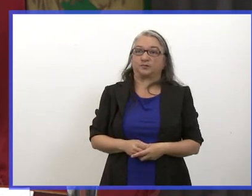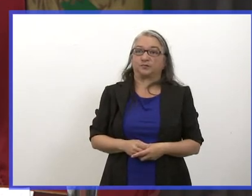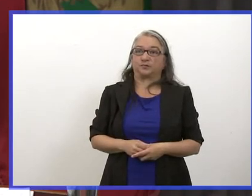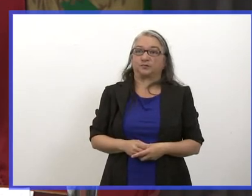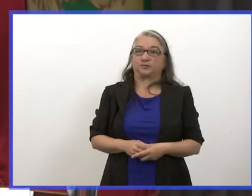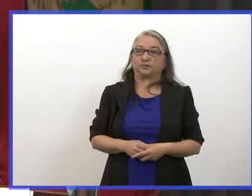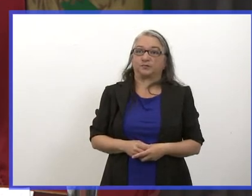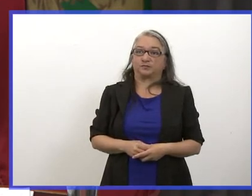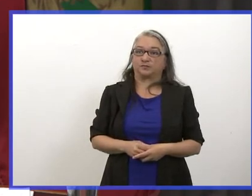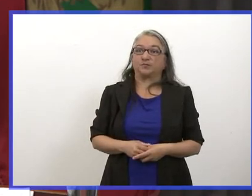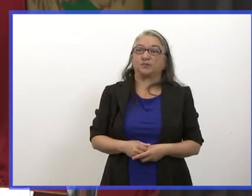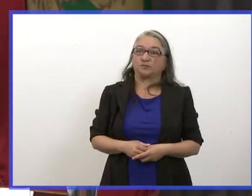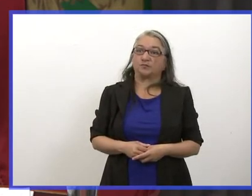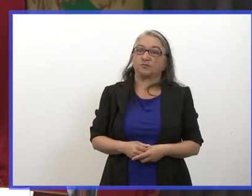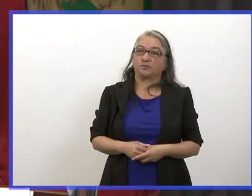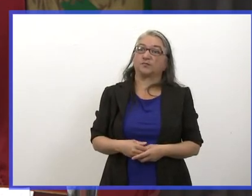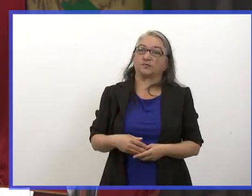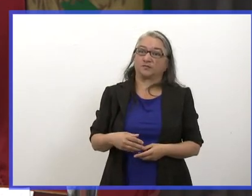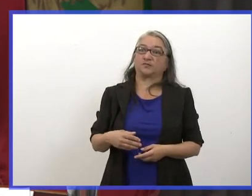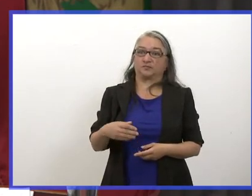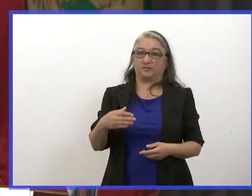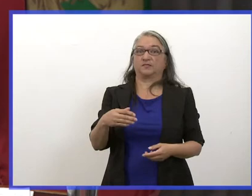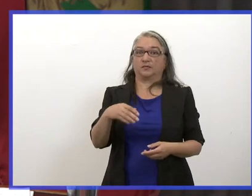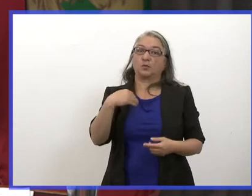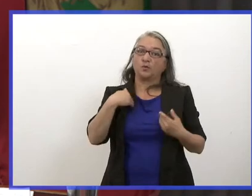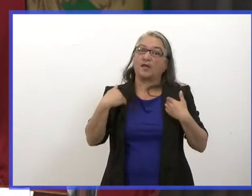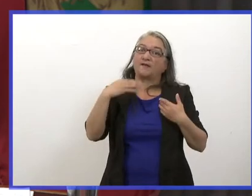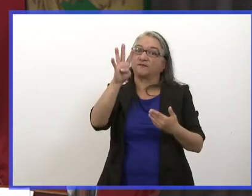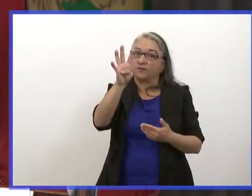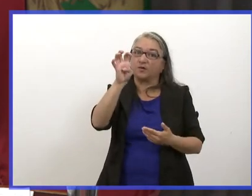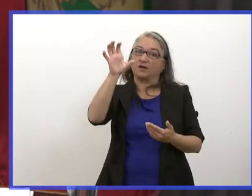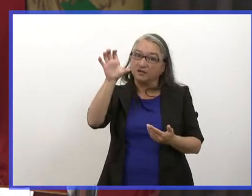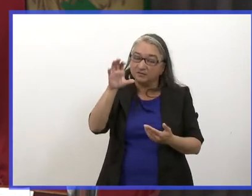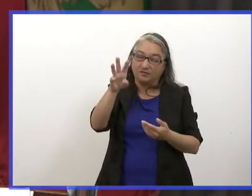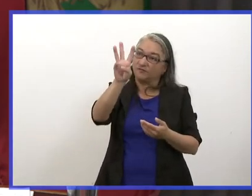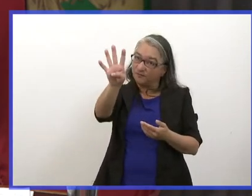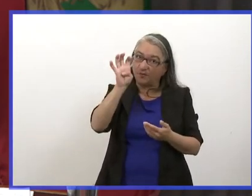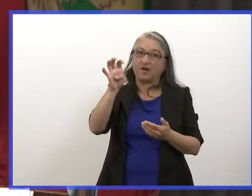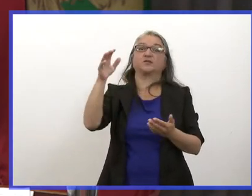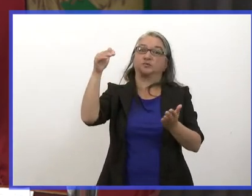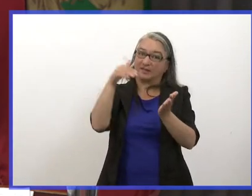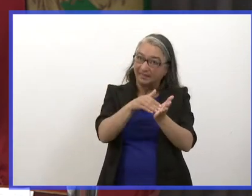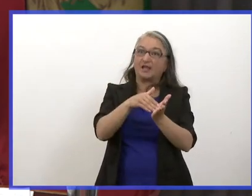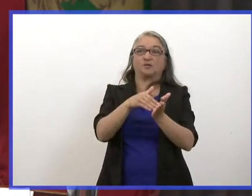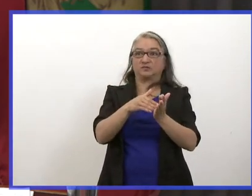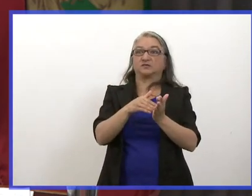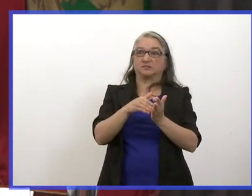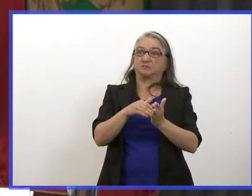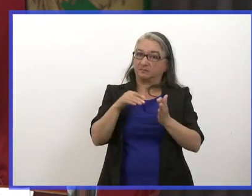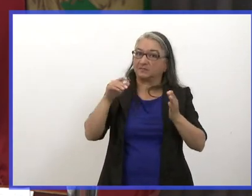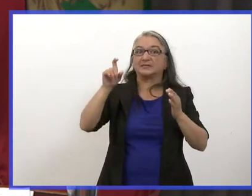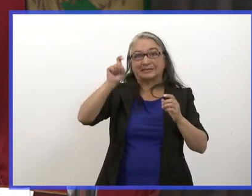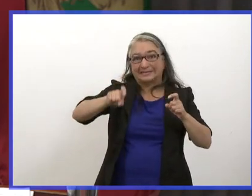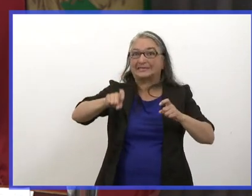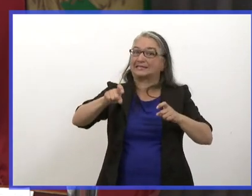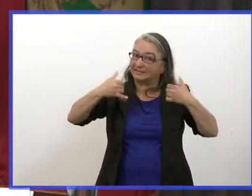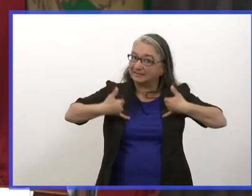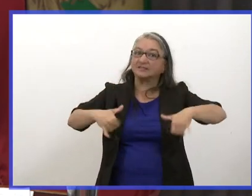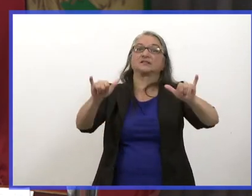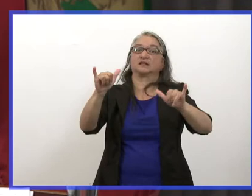to get a vaccine. So we need to encourage vaccine. That's why vaccine incentives are important. That's what we're going to be announcing in some detail next